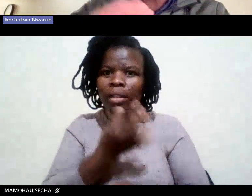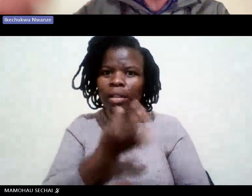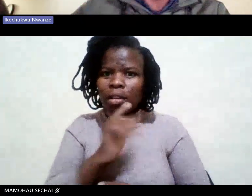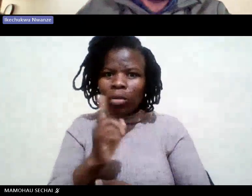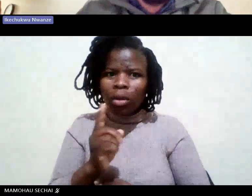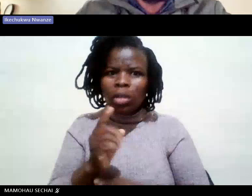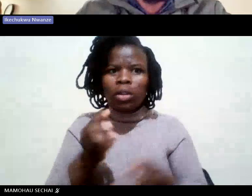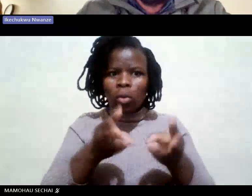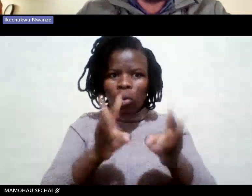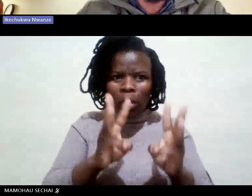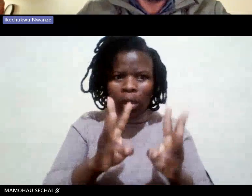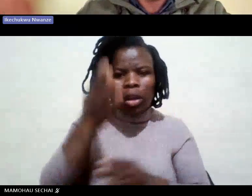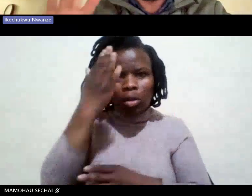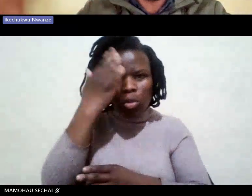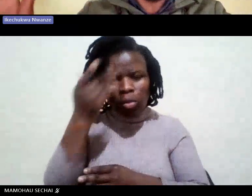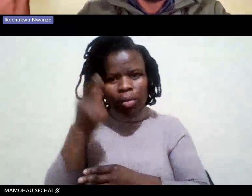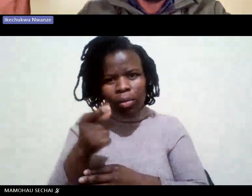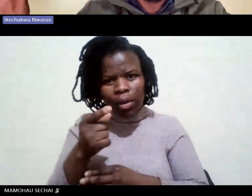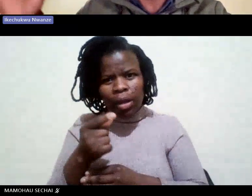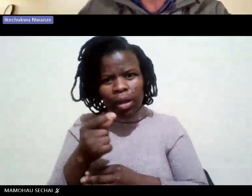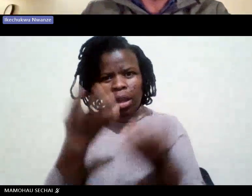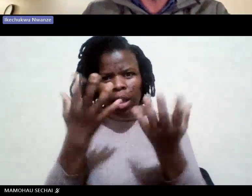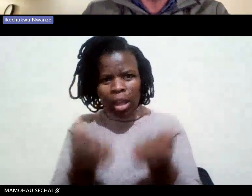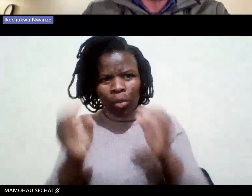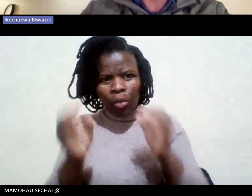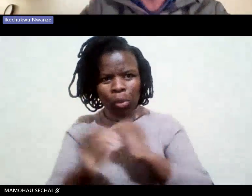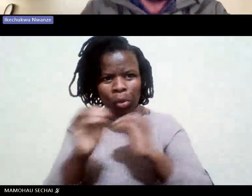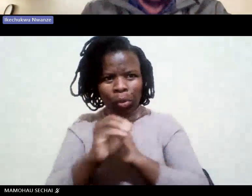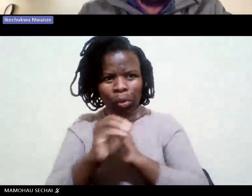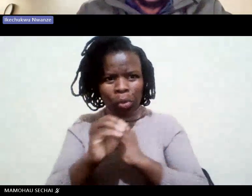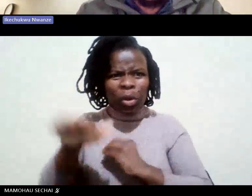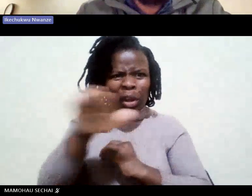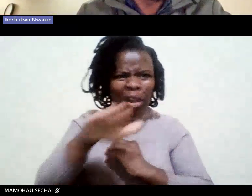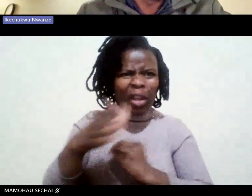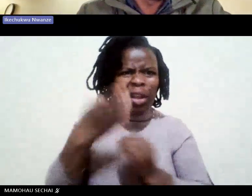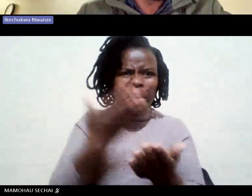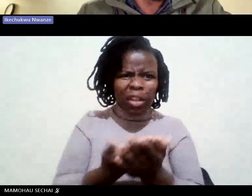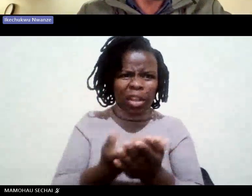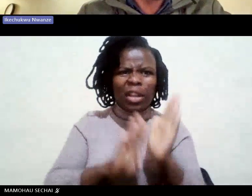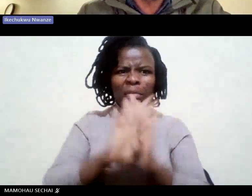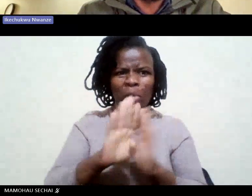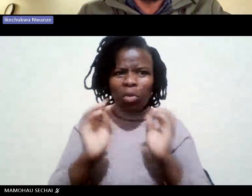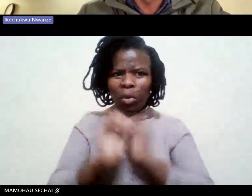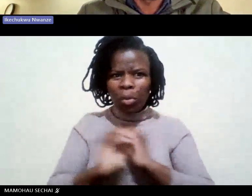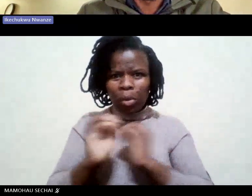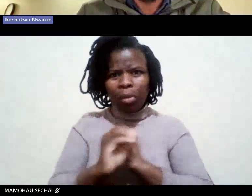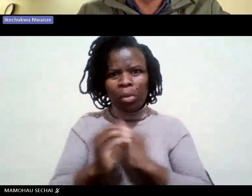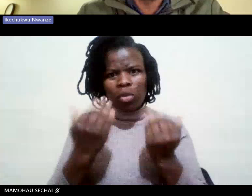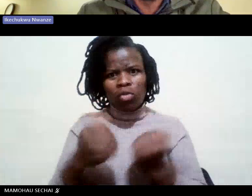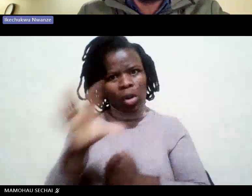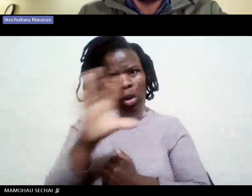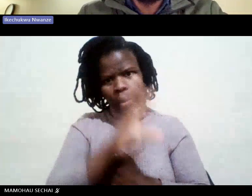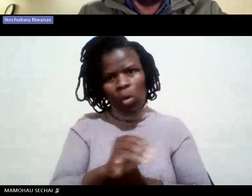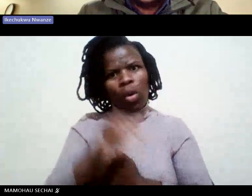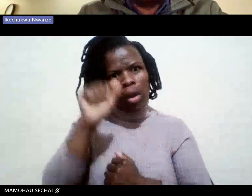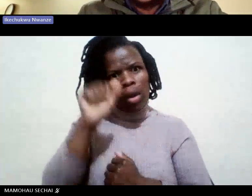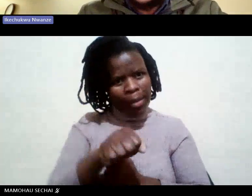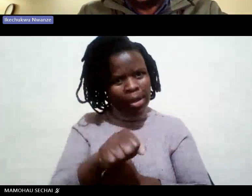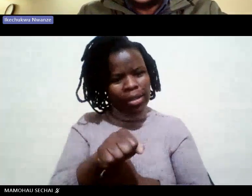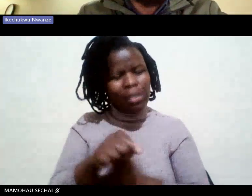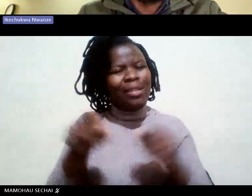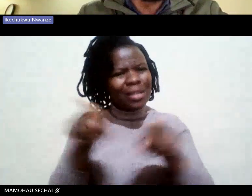doesn't have any area to improve upon. It's perfect. And so therefore everybody should adopt it. So it's the same way when we look at